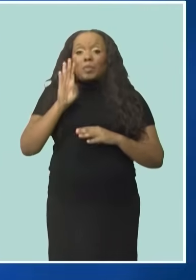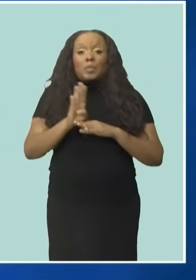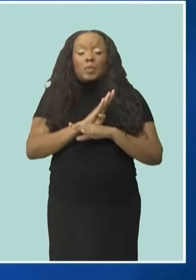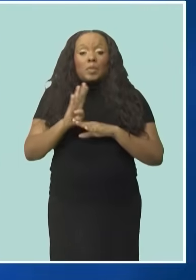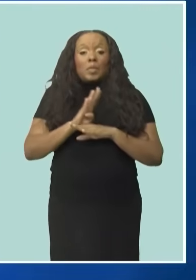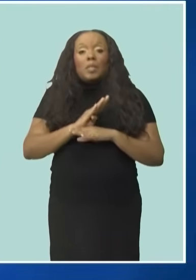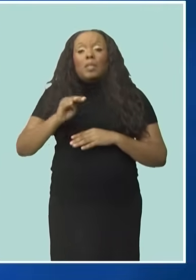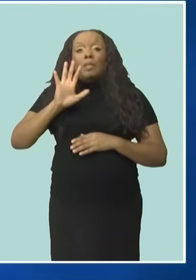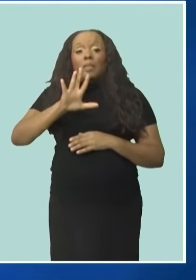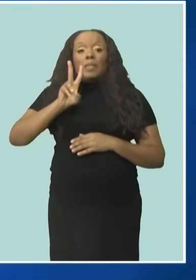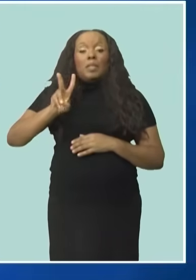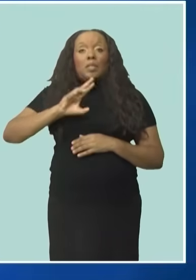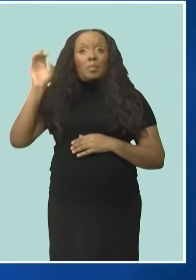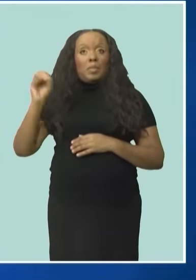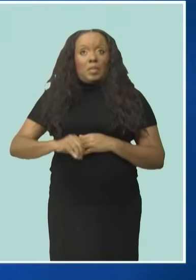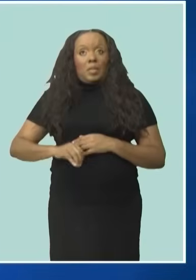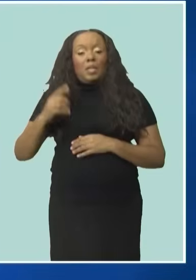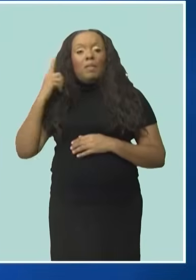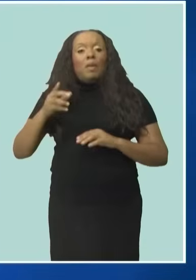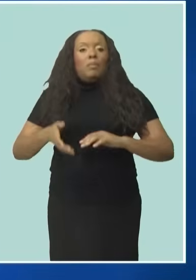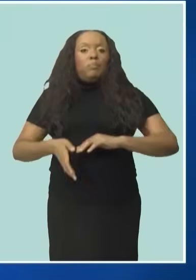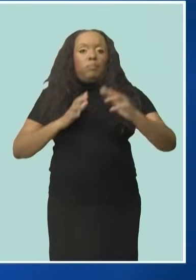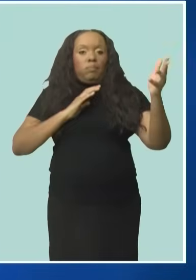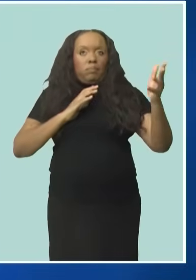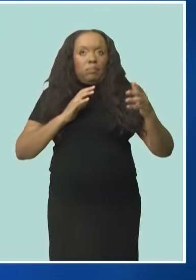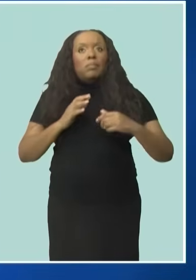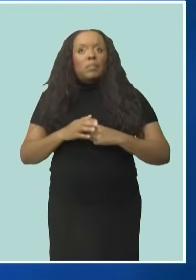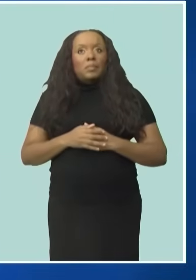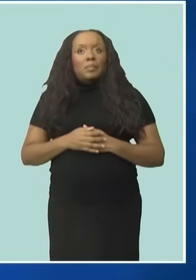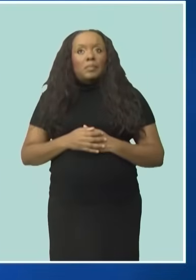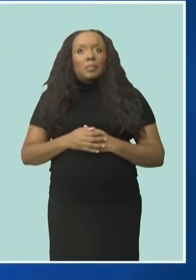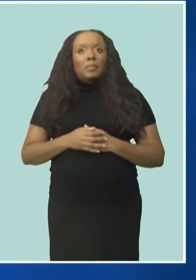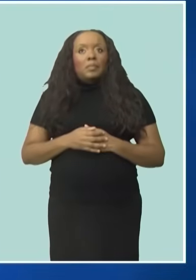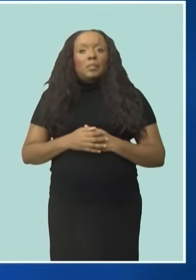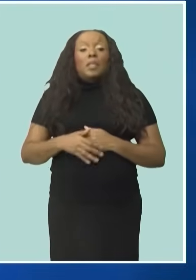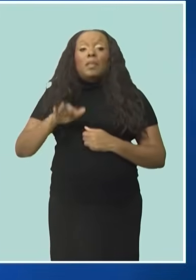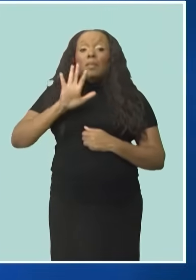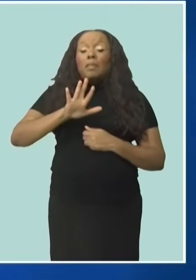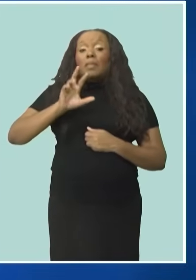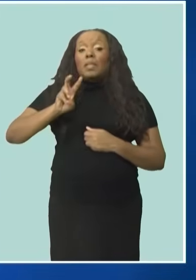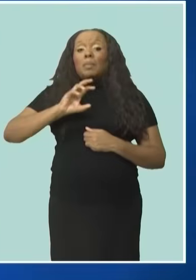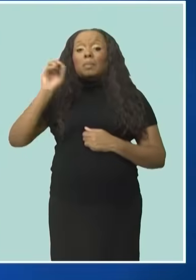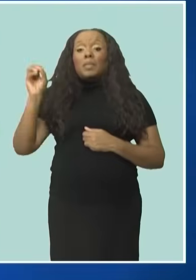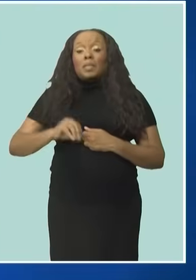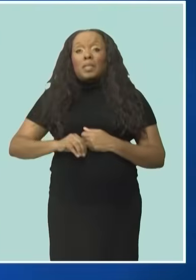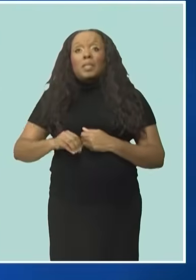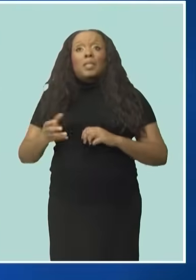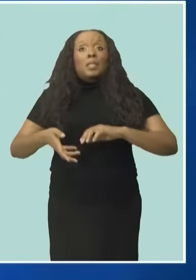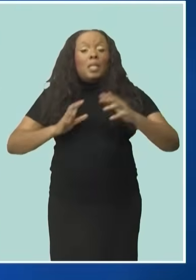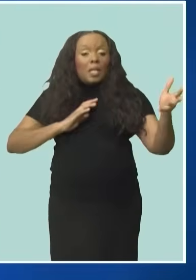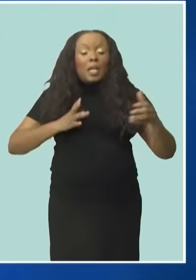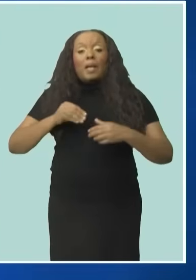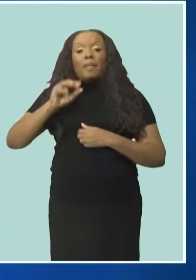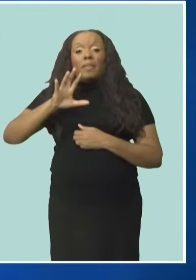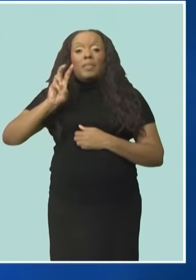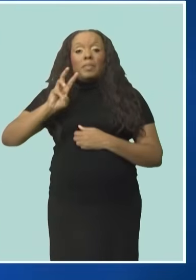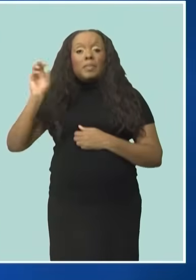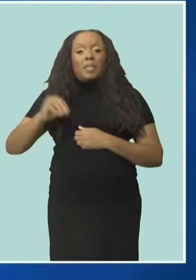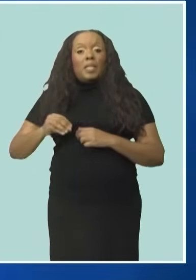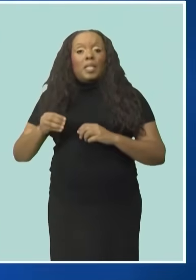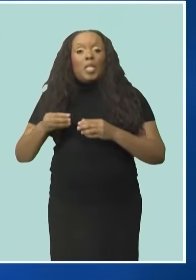52% of the total effects of the disaster. This represents 56% of the damage, 50% of the losses,